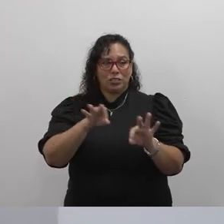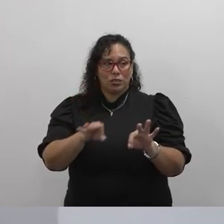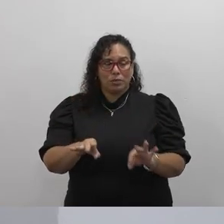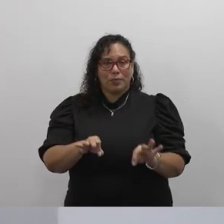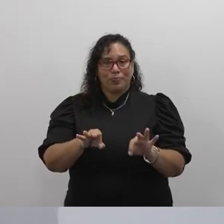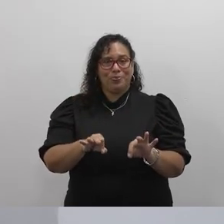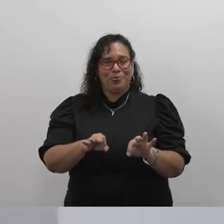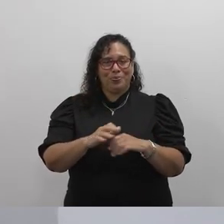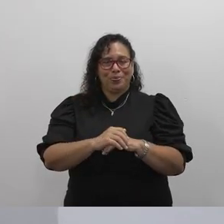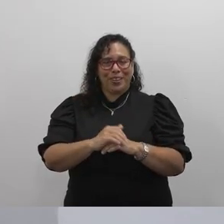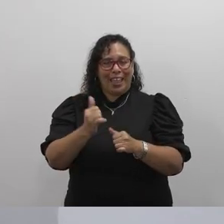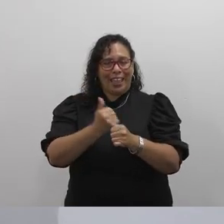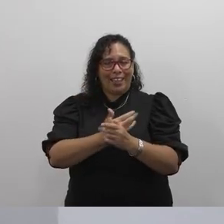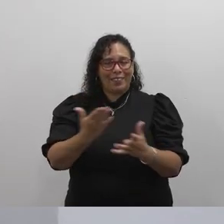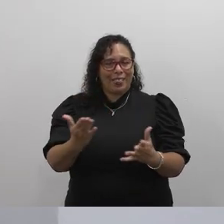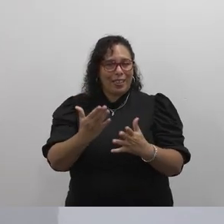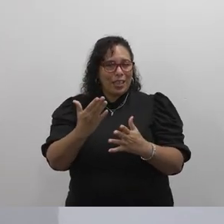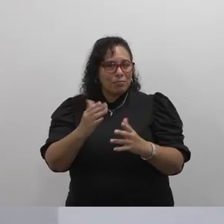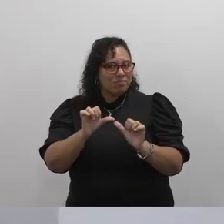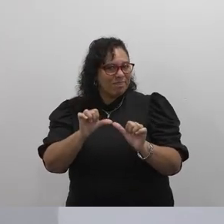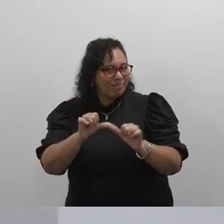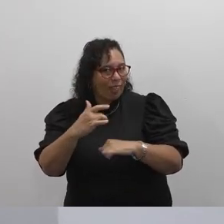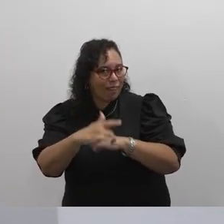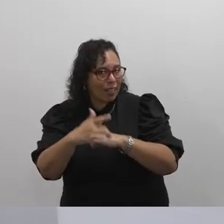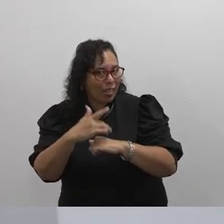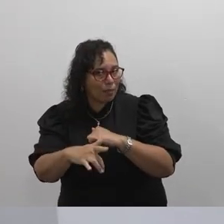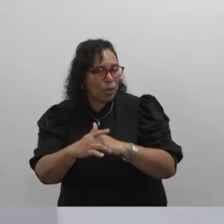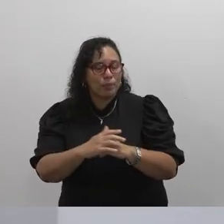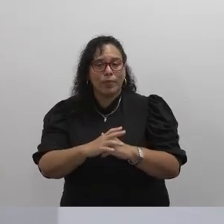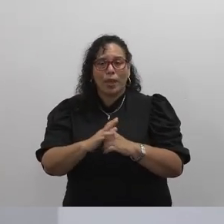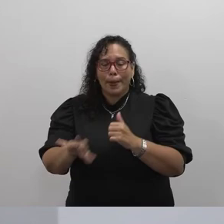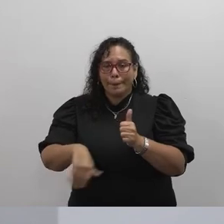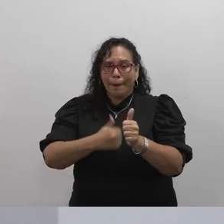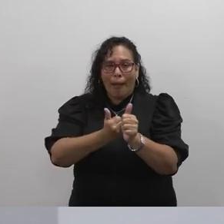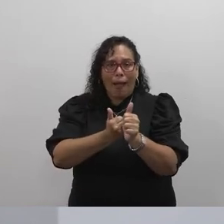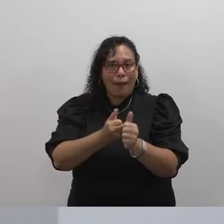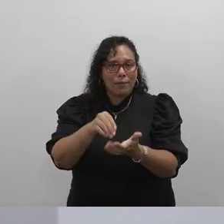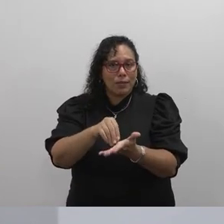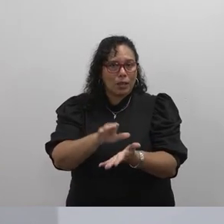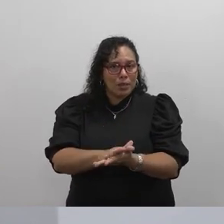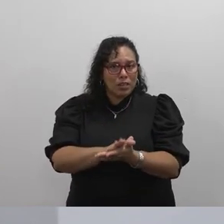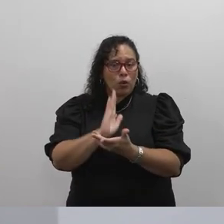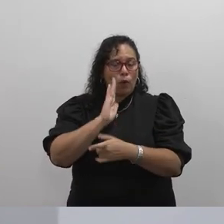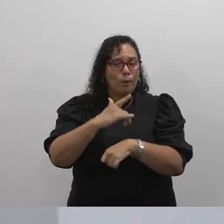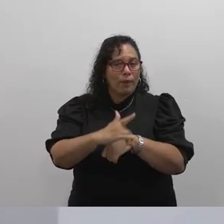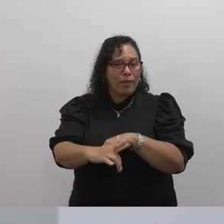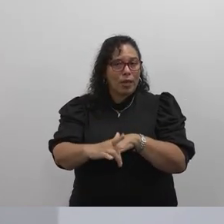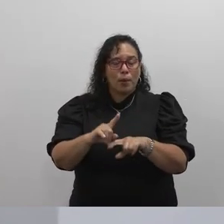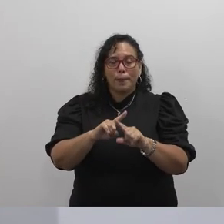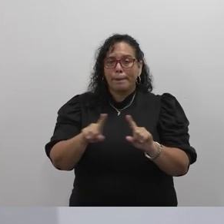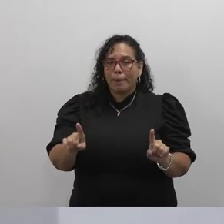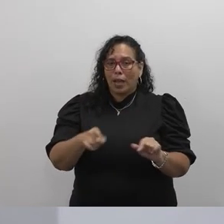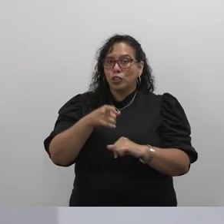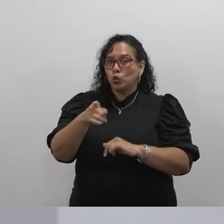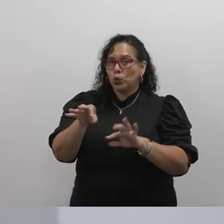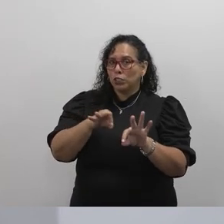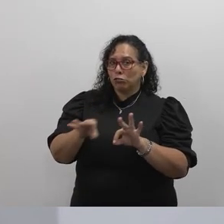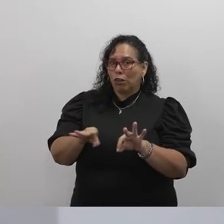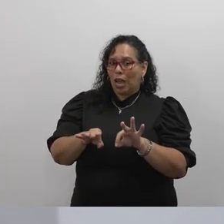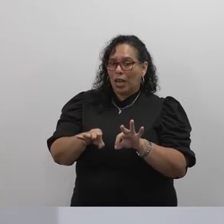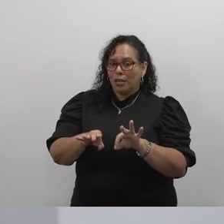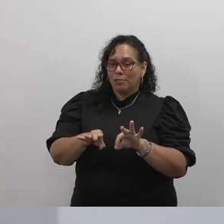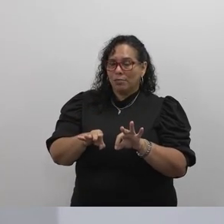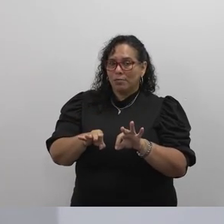will continue to be available as it is now. The backup documentation will be available, but it comes, as you've described, as a batch